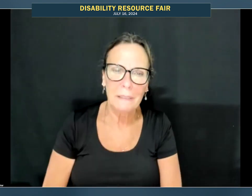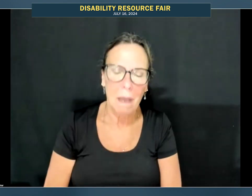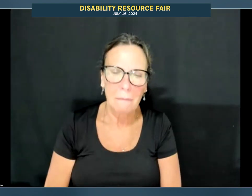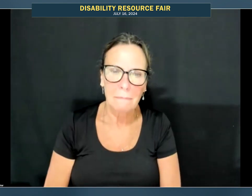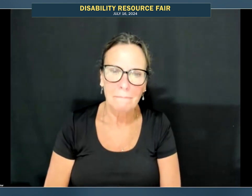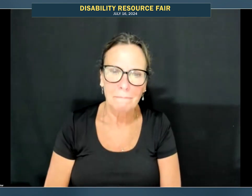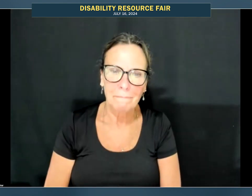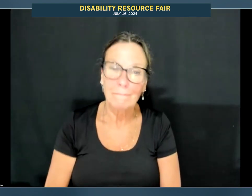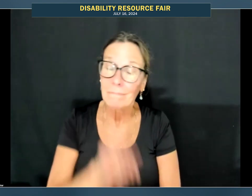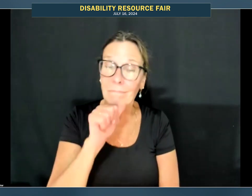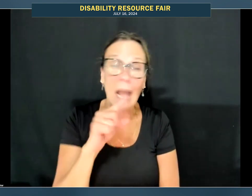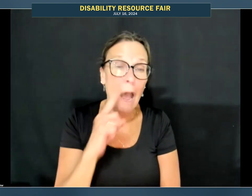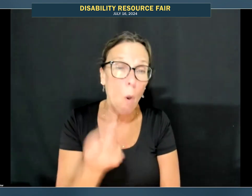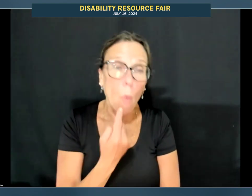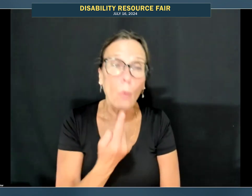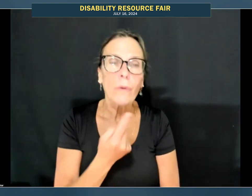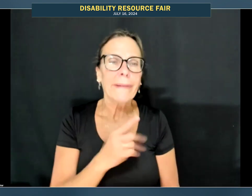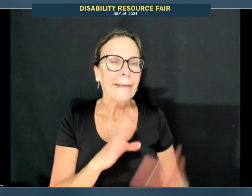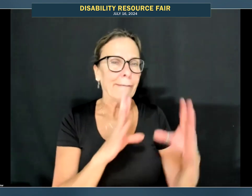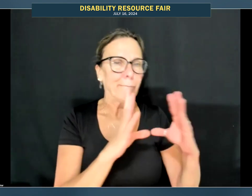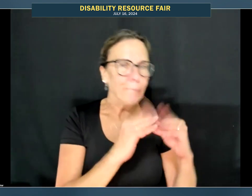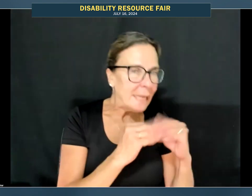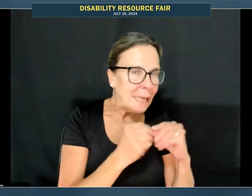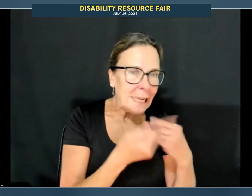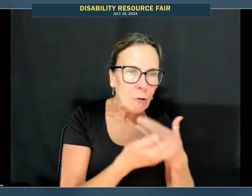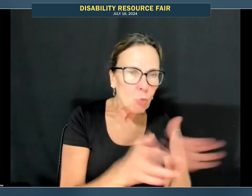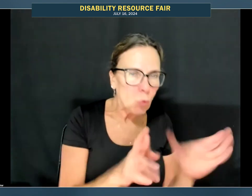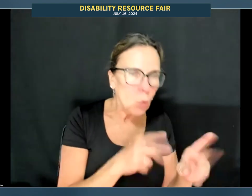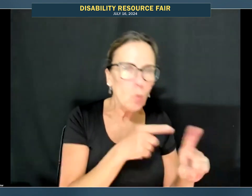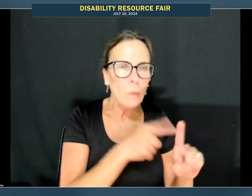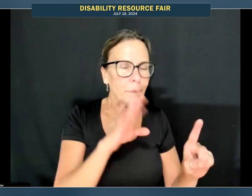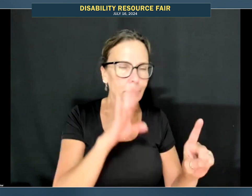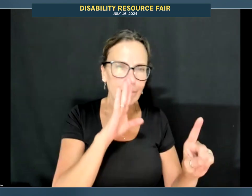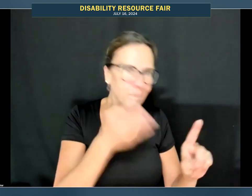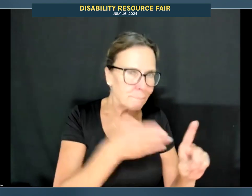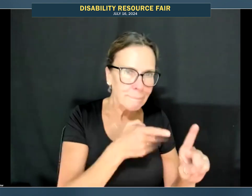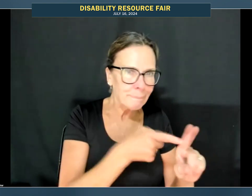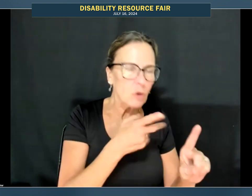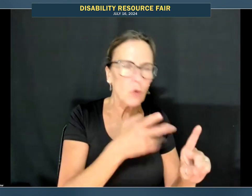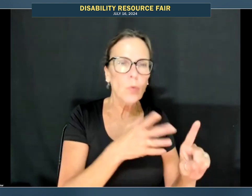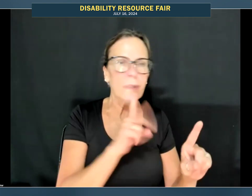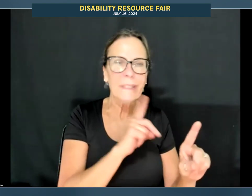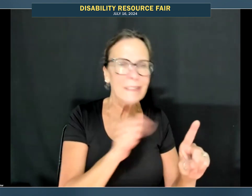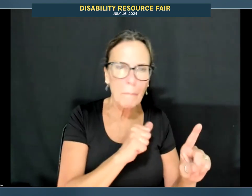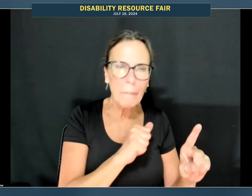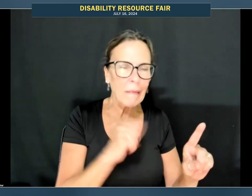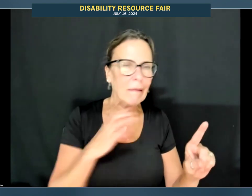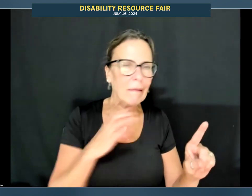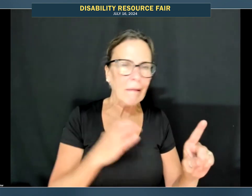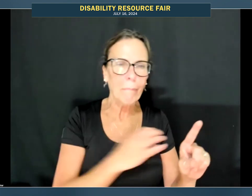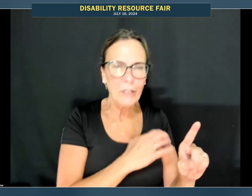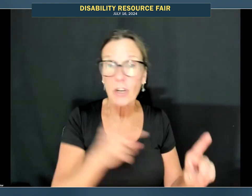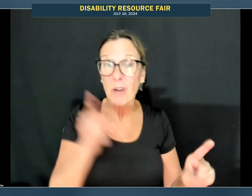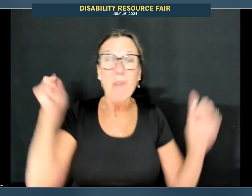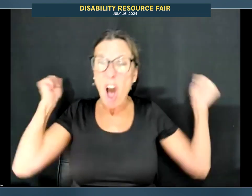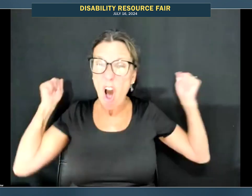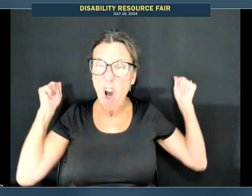environments like the meeting rooms dedicated to the Disability Commission, but in all public